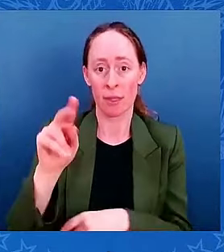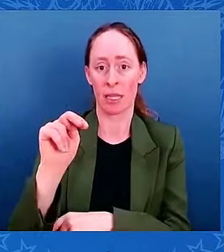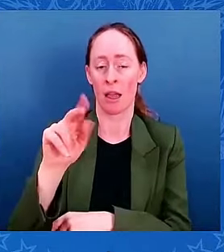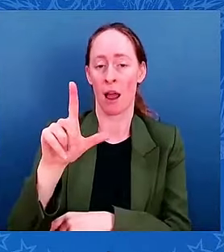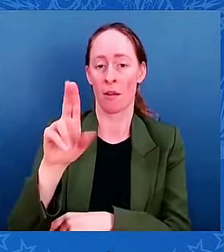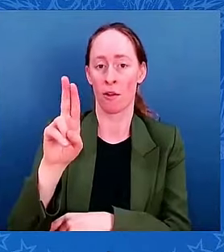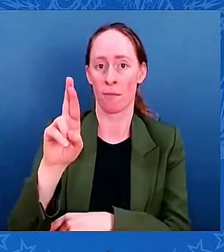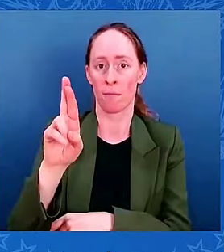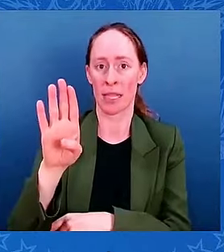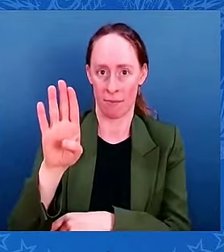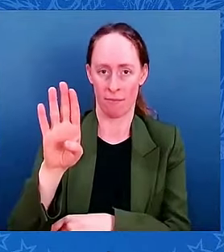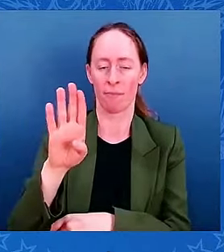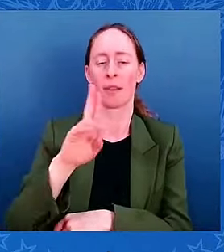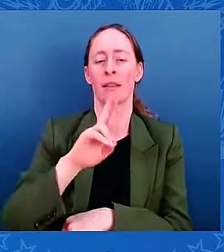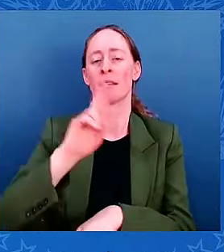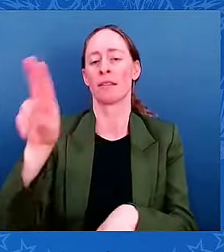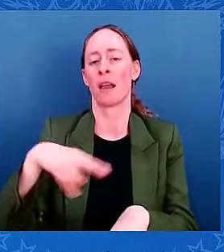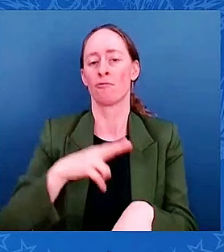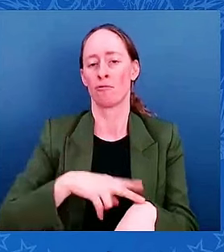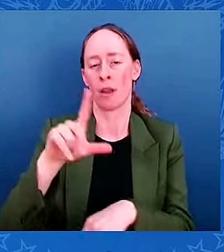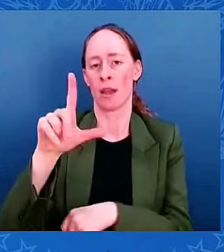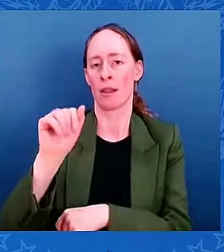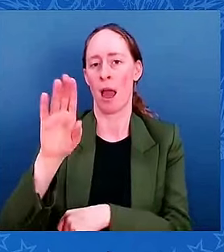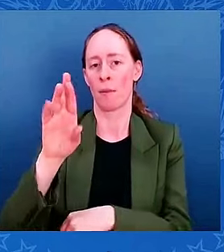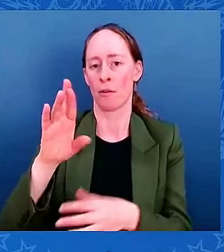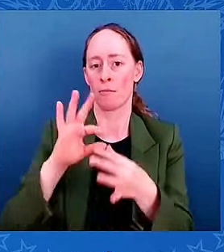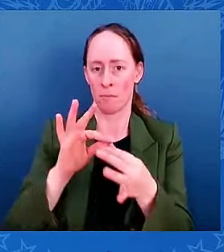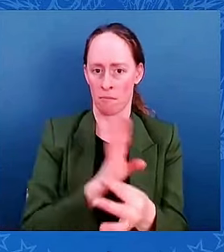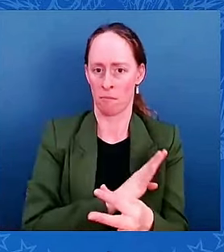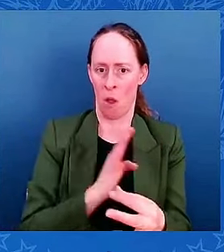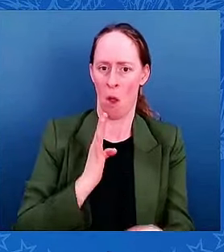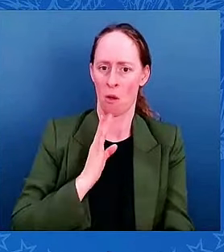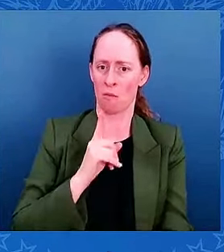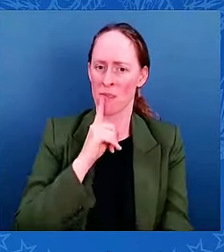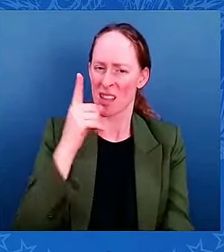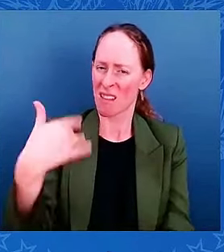Yeah. Well, that's why one of the most significant things we've done is appointing a